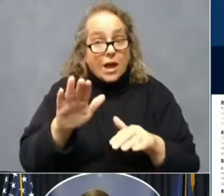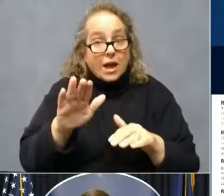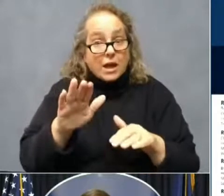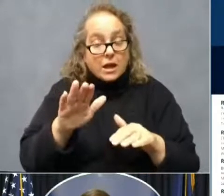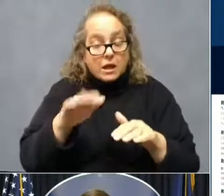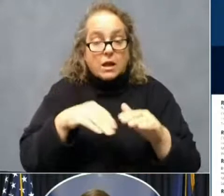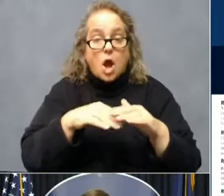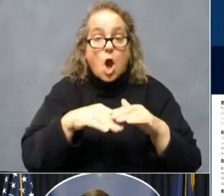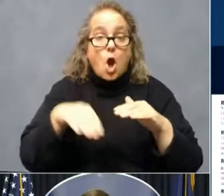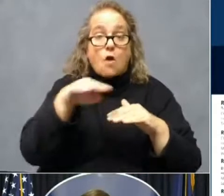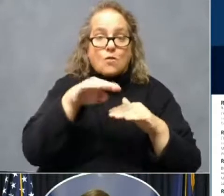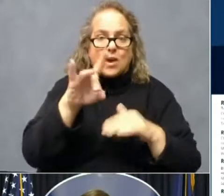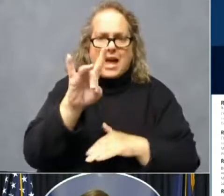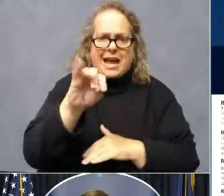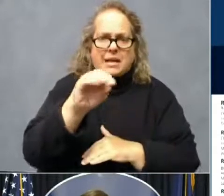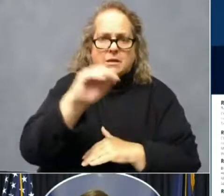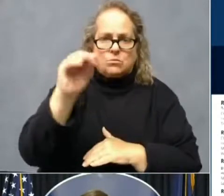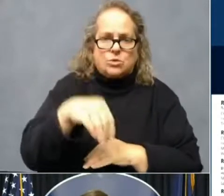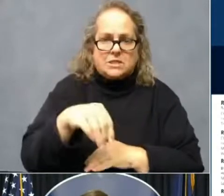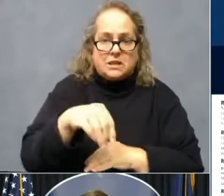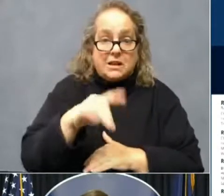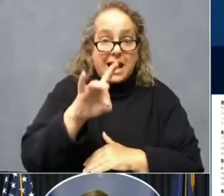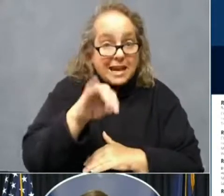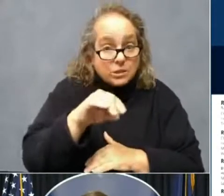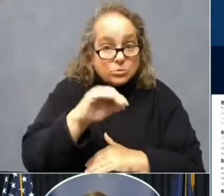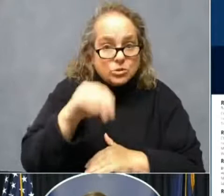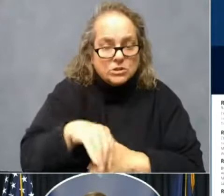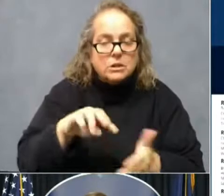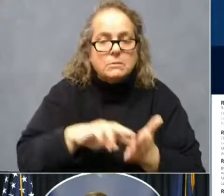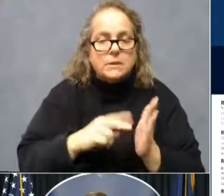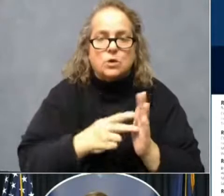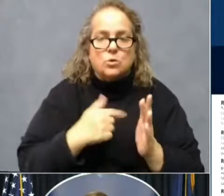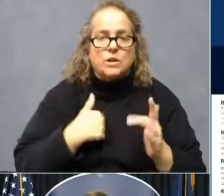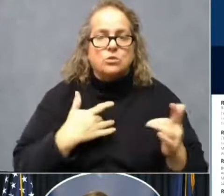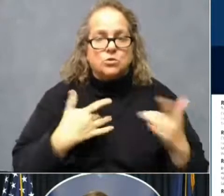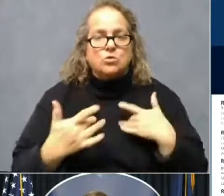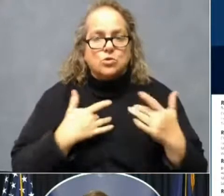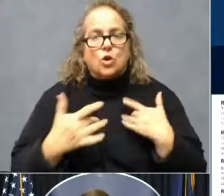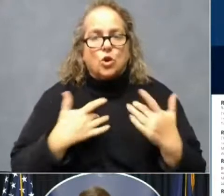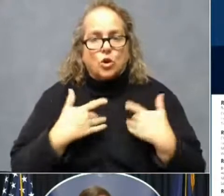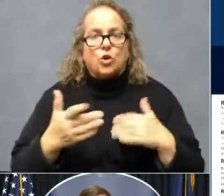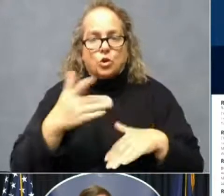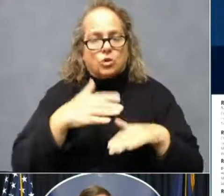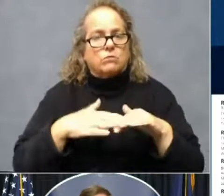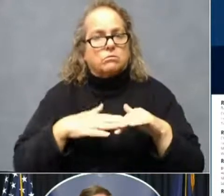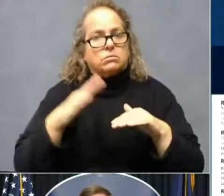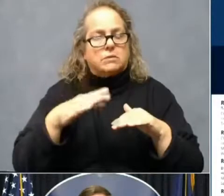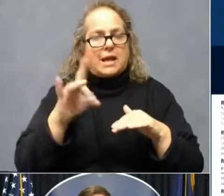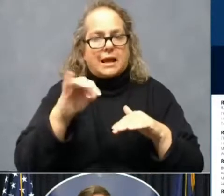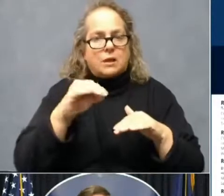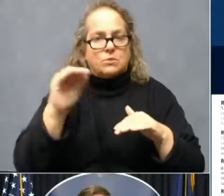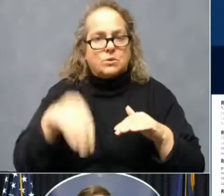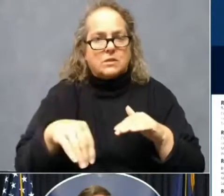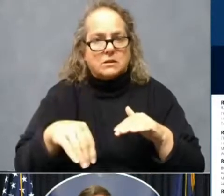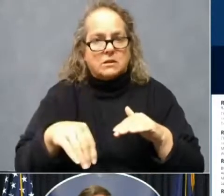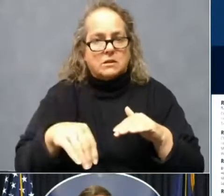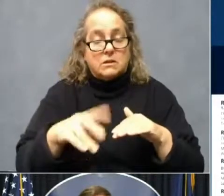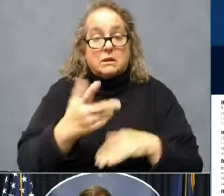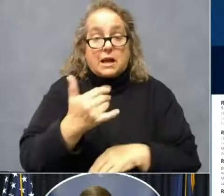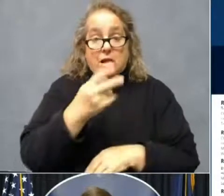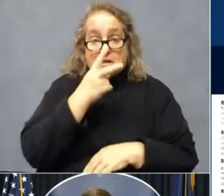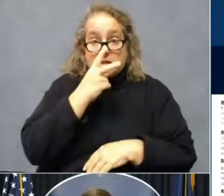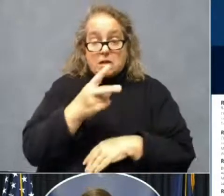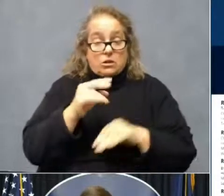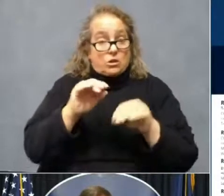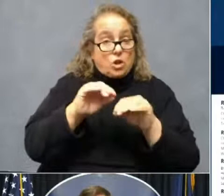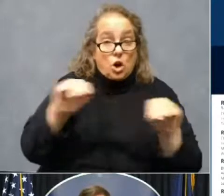we think, when there is cause for concern. So let's start with the fact that no region has ventilators